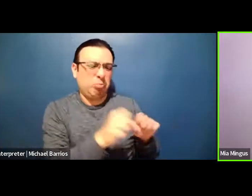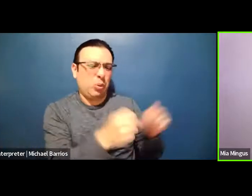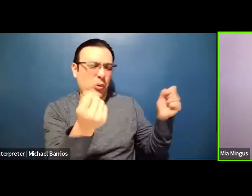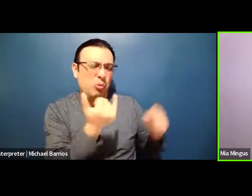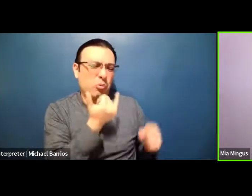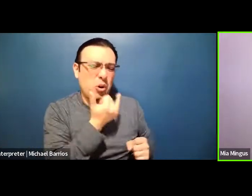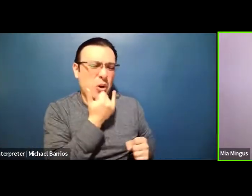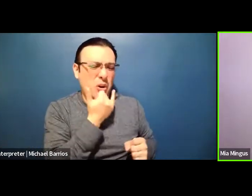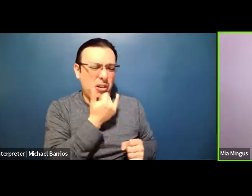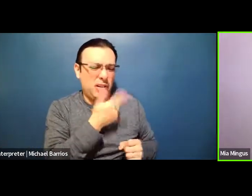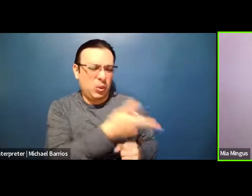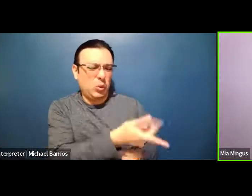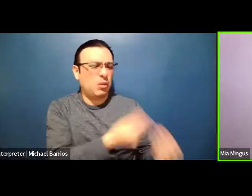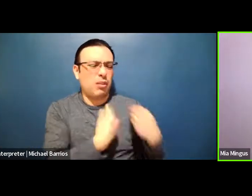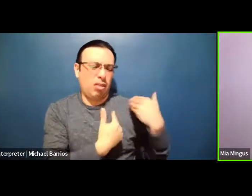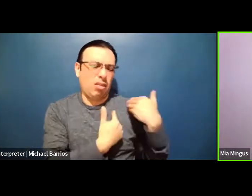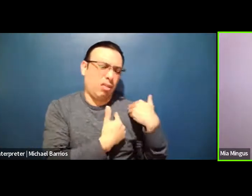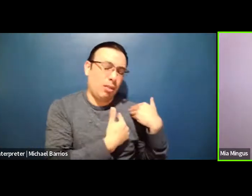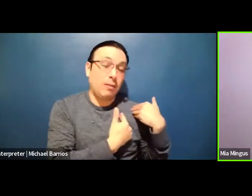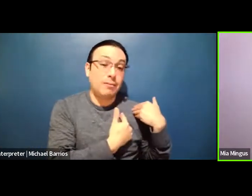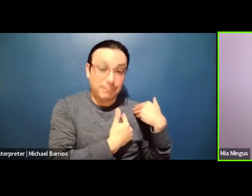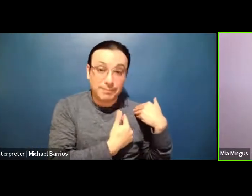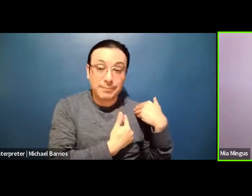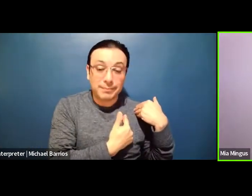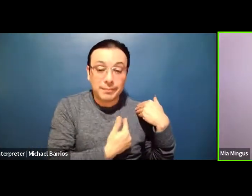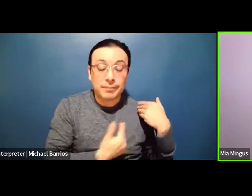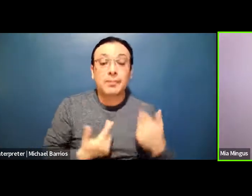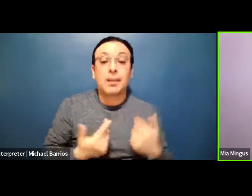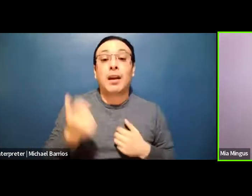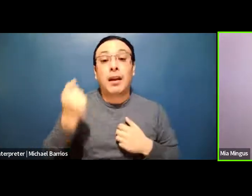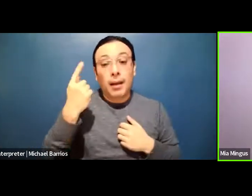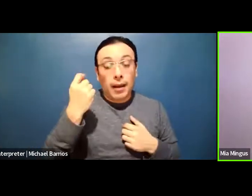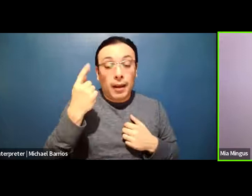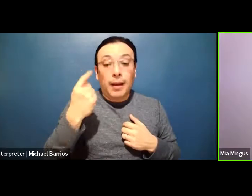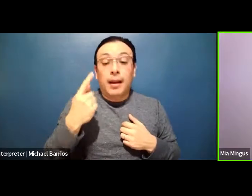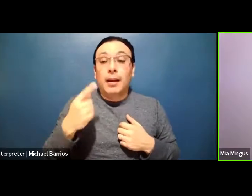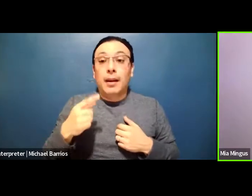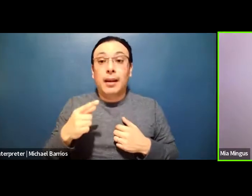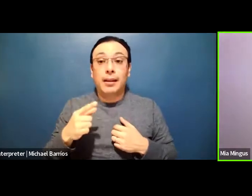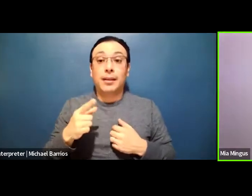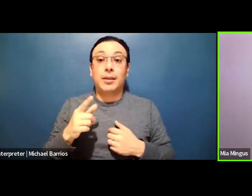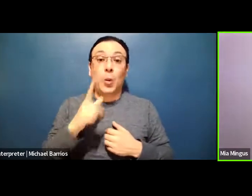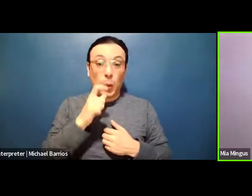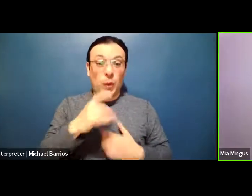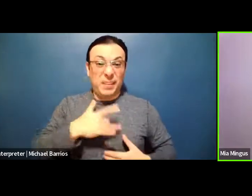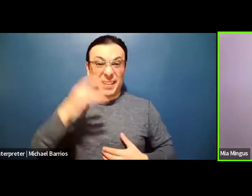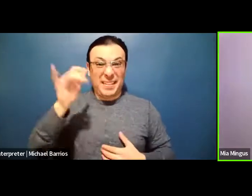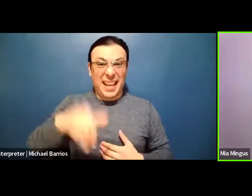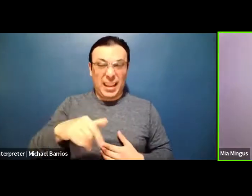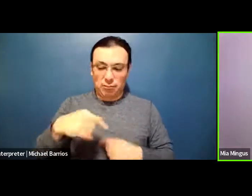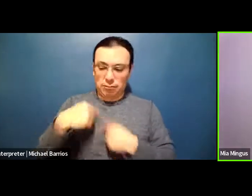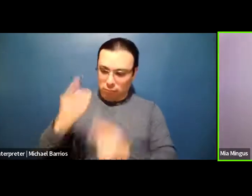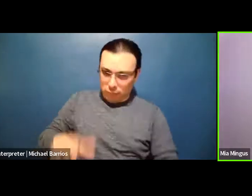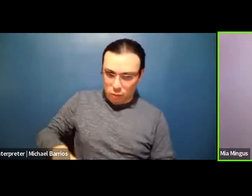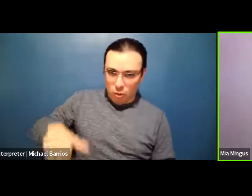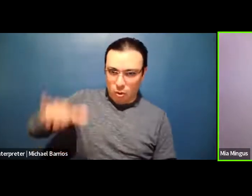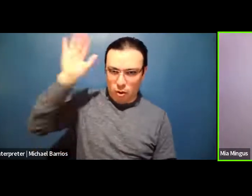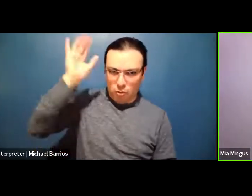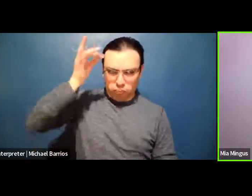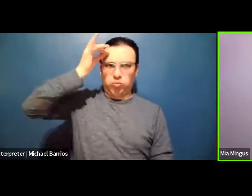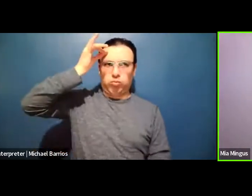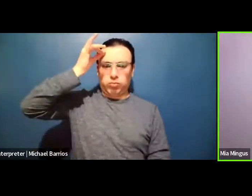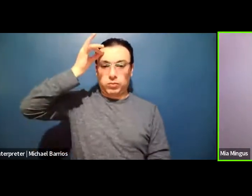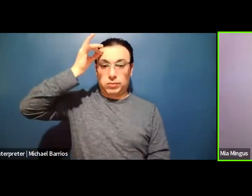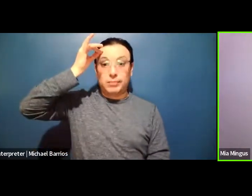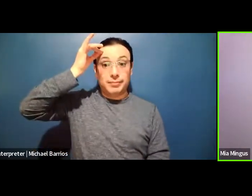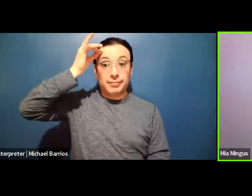with our disabilities, these sentiments were fully internalized from a very young age. And for all of us, no matter when we